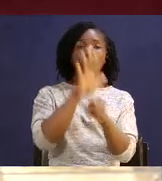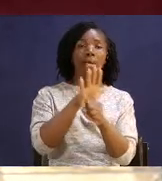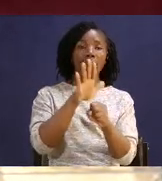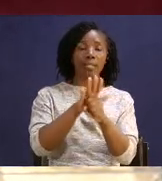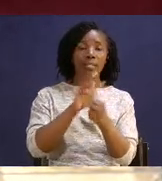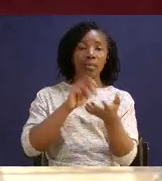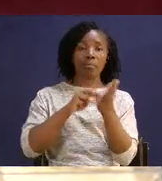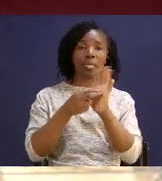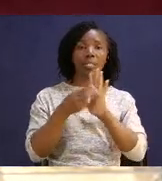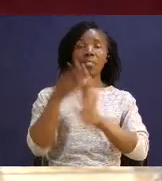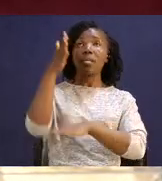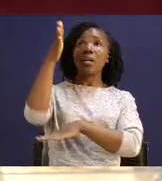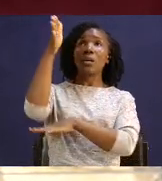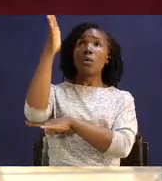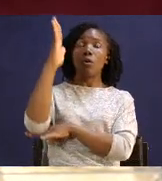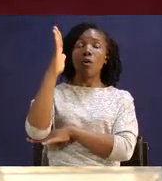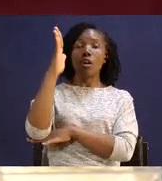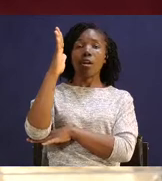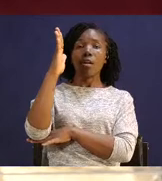is.